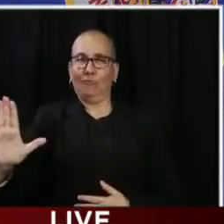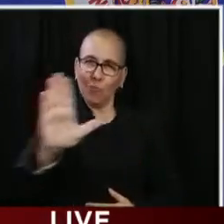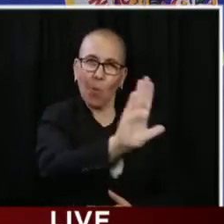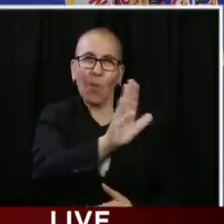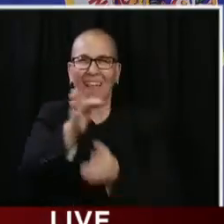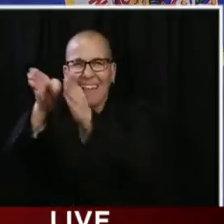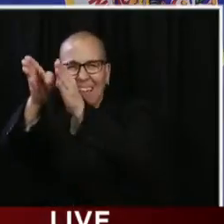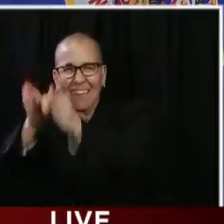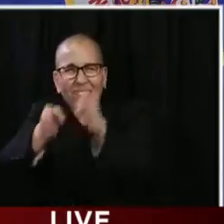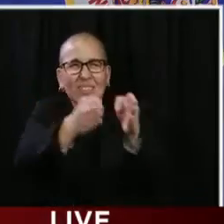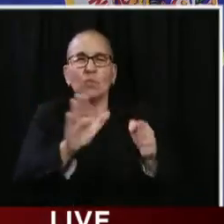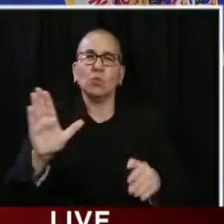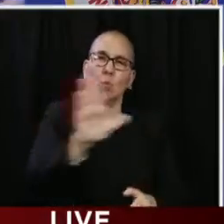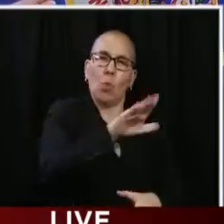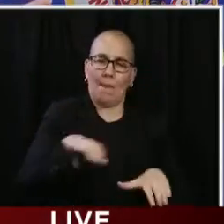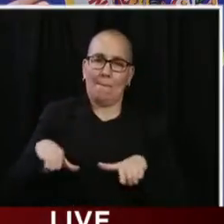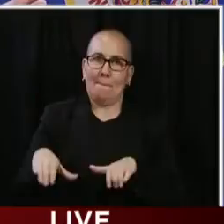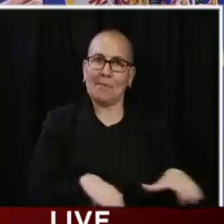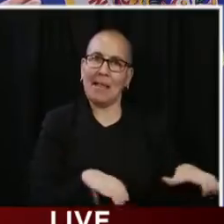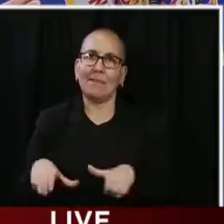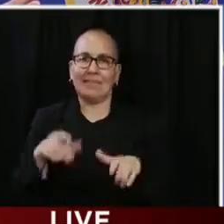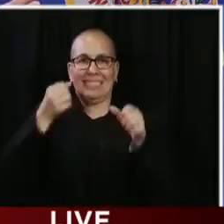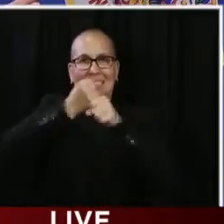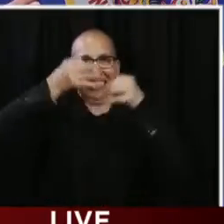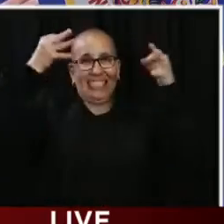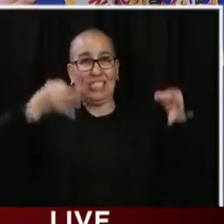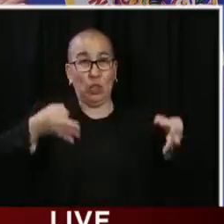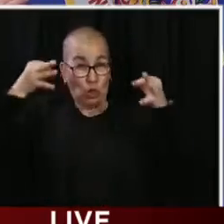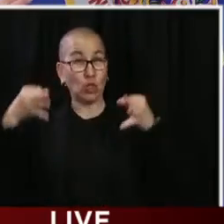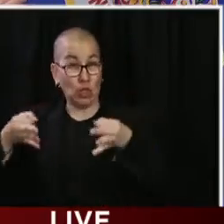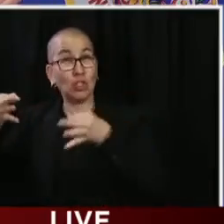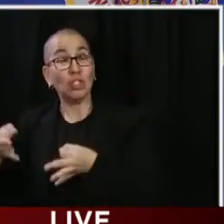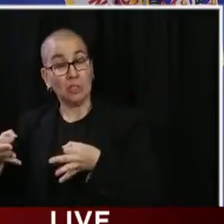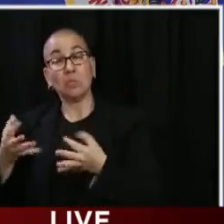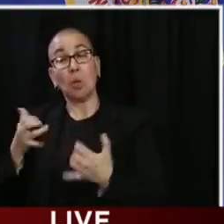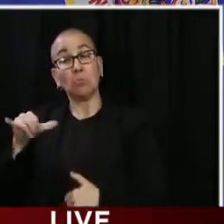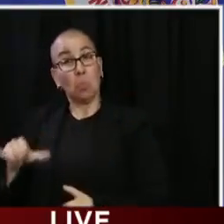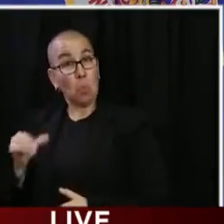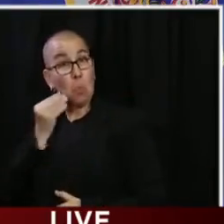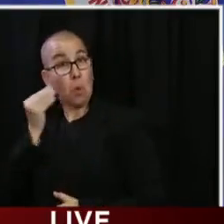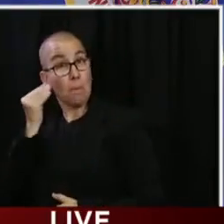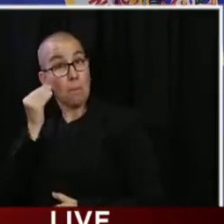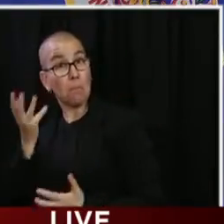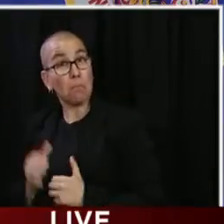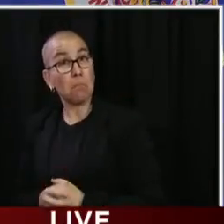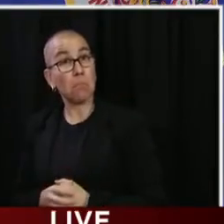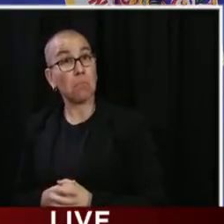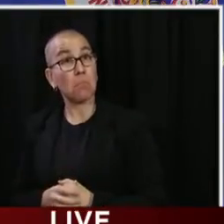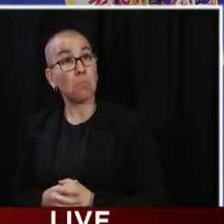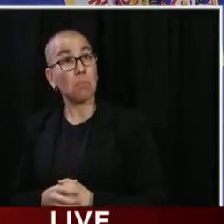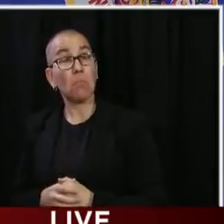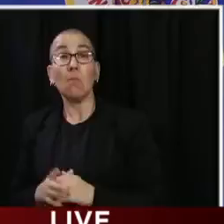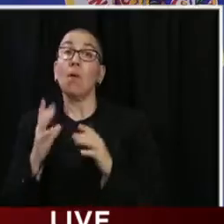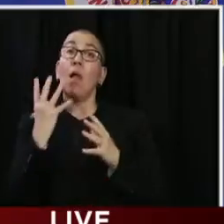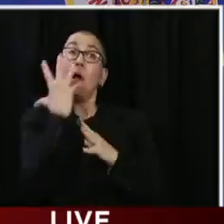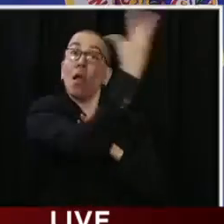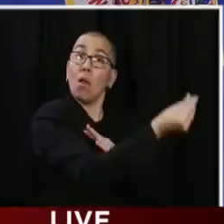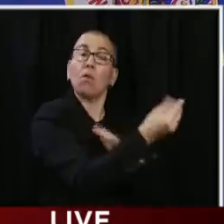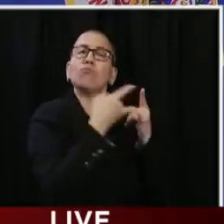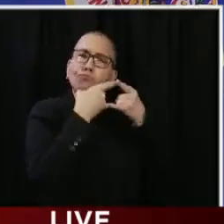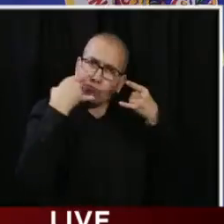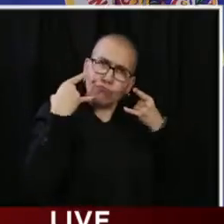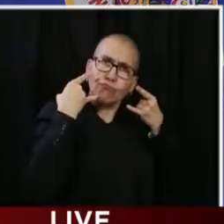getting tested, that has the biggest impact on the spread of this virus of anything that science can do or anything else that's being done. So